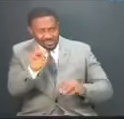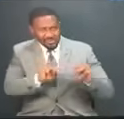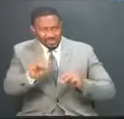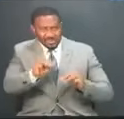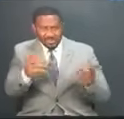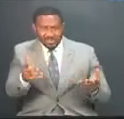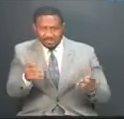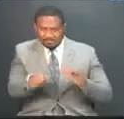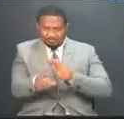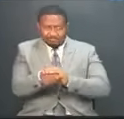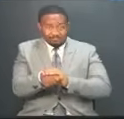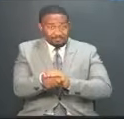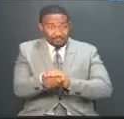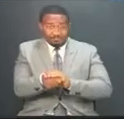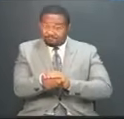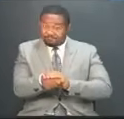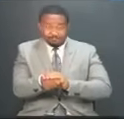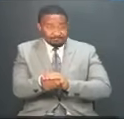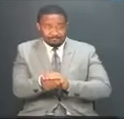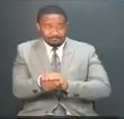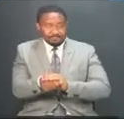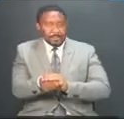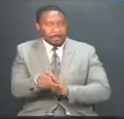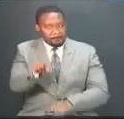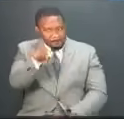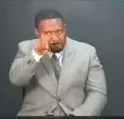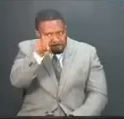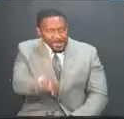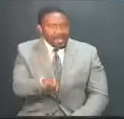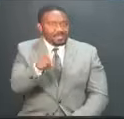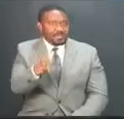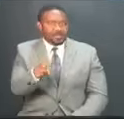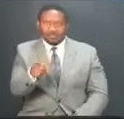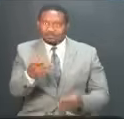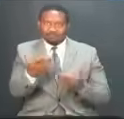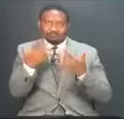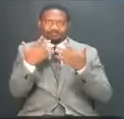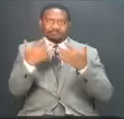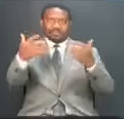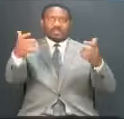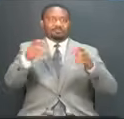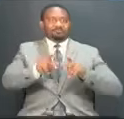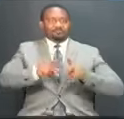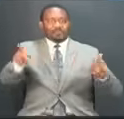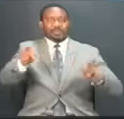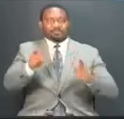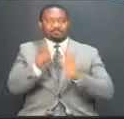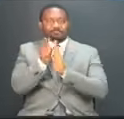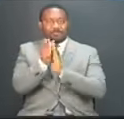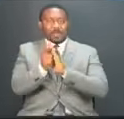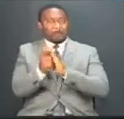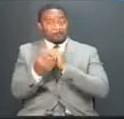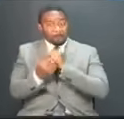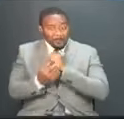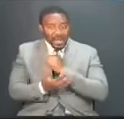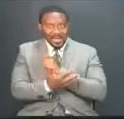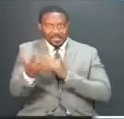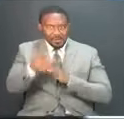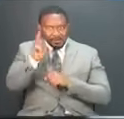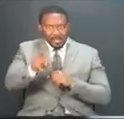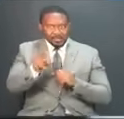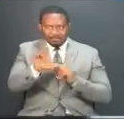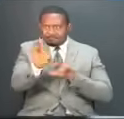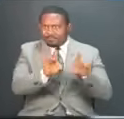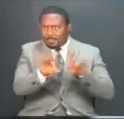in secrecy. It must be treated in the full glare of the media. I want them to capture the